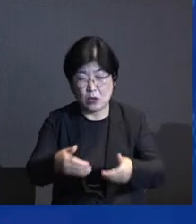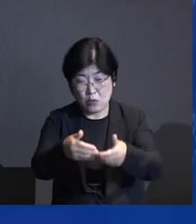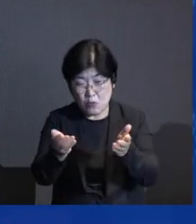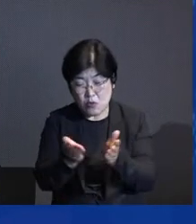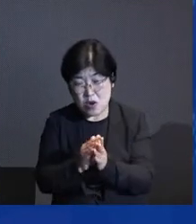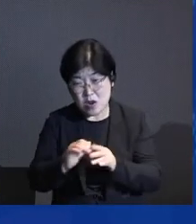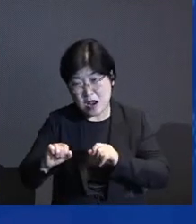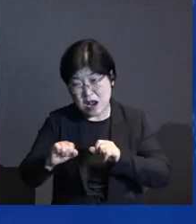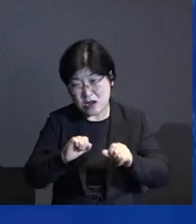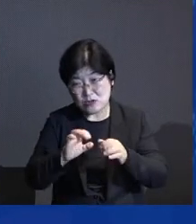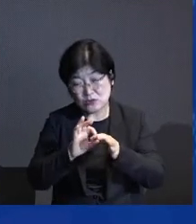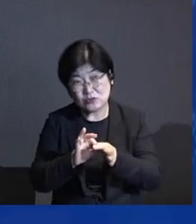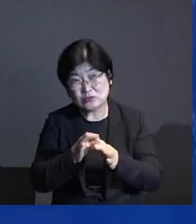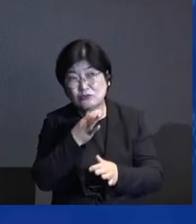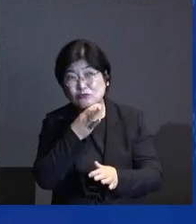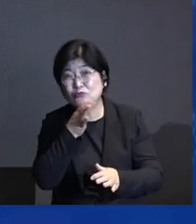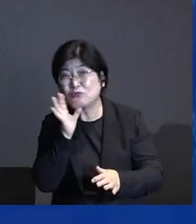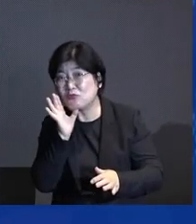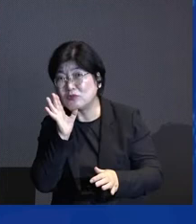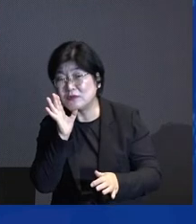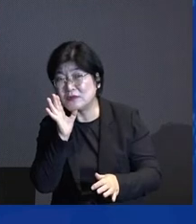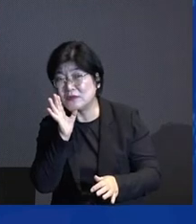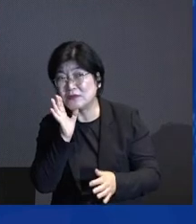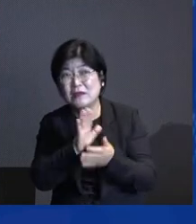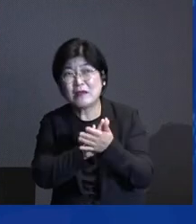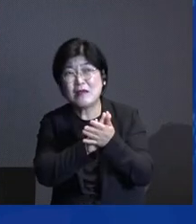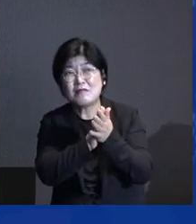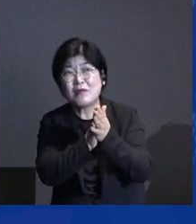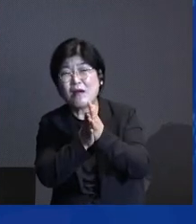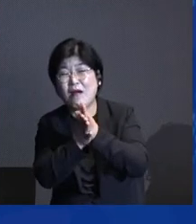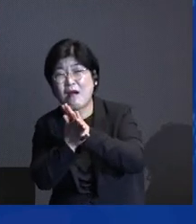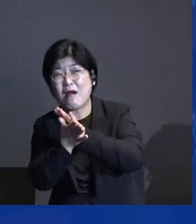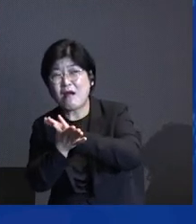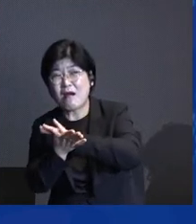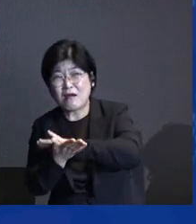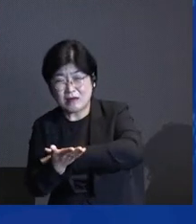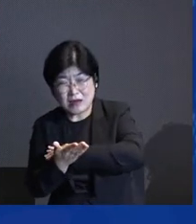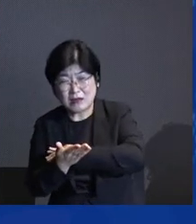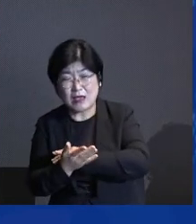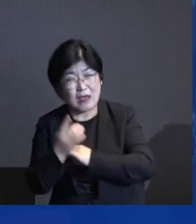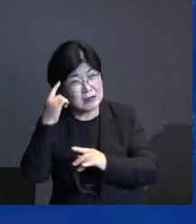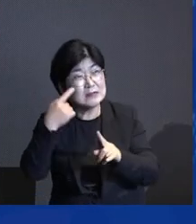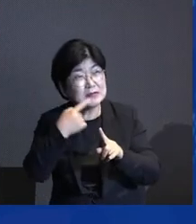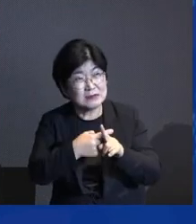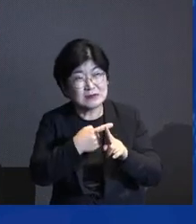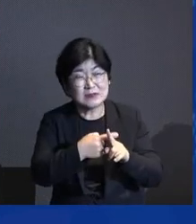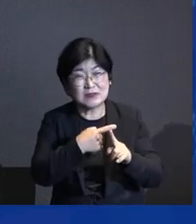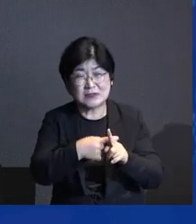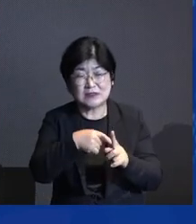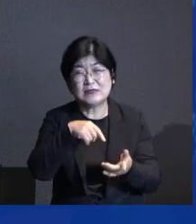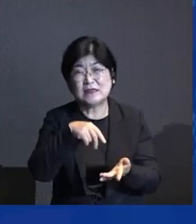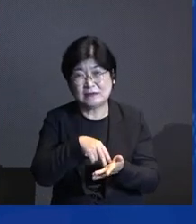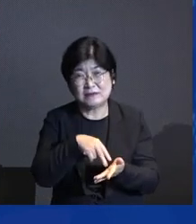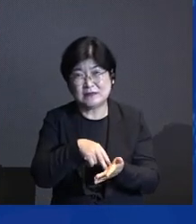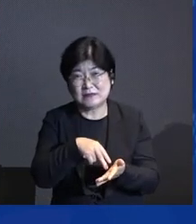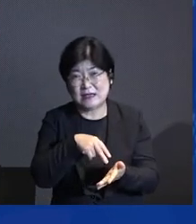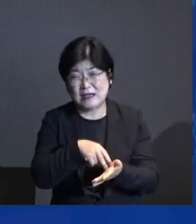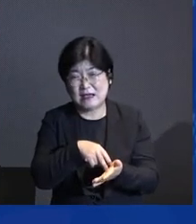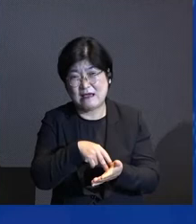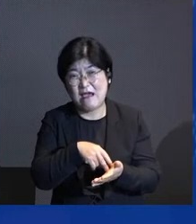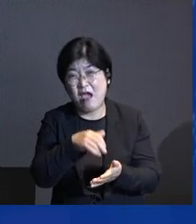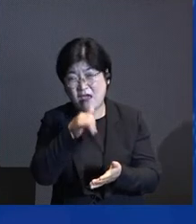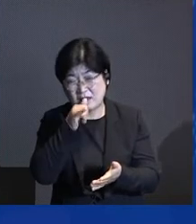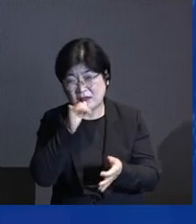groups. This is because if it succeeds, it means that the problem of the elderly dependent will